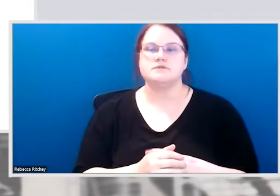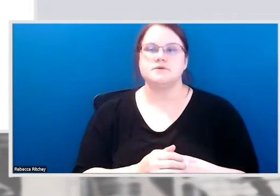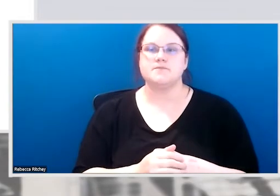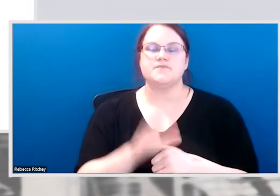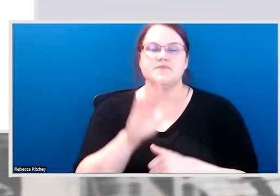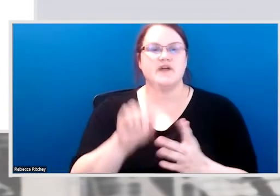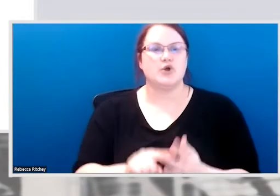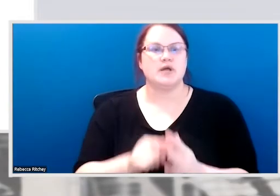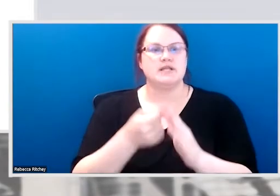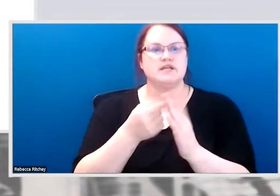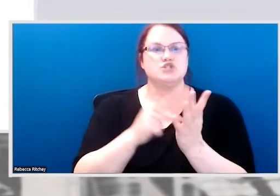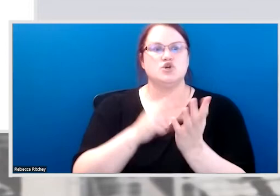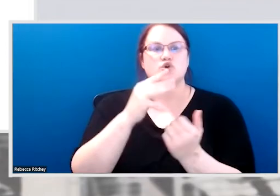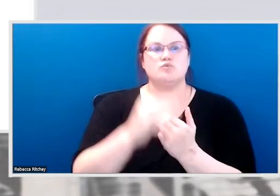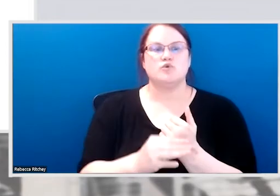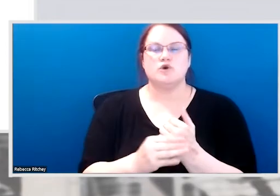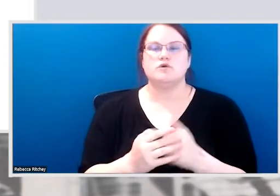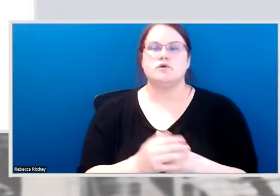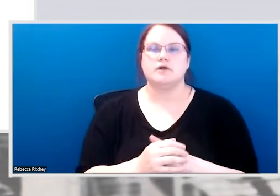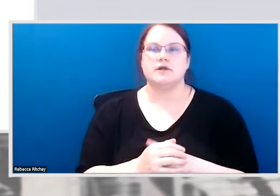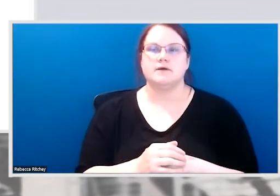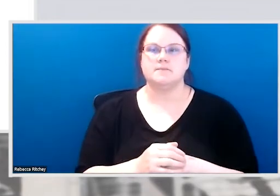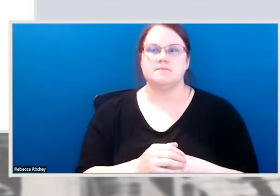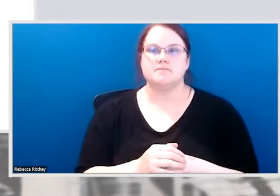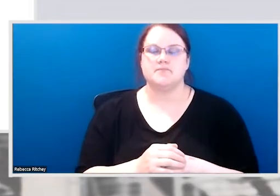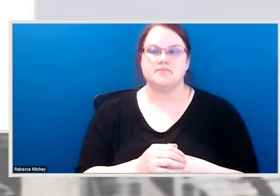initial program, kind of their